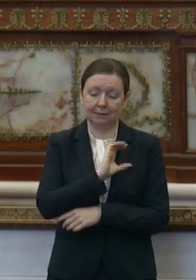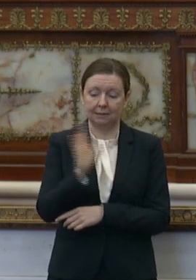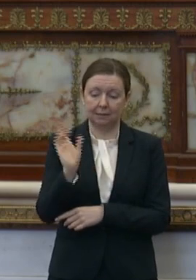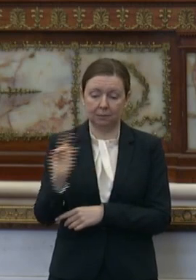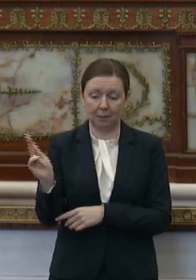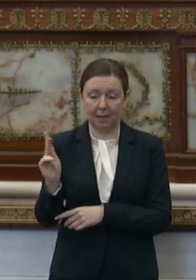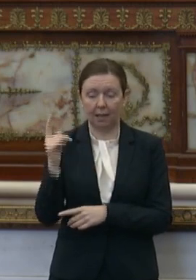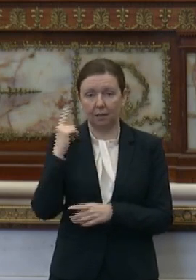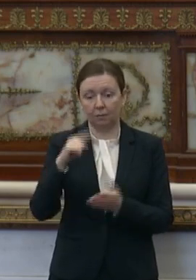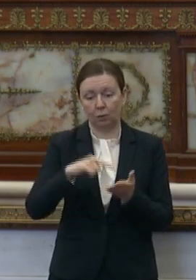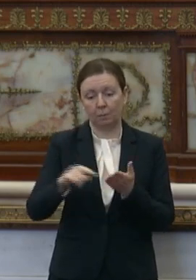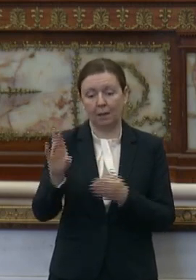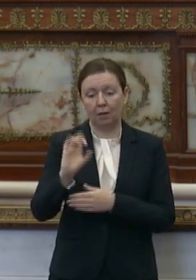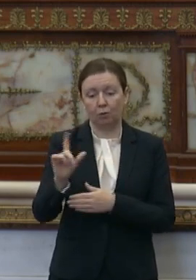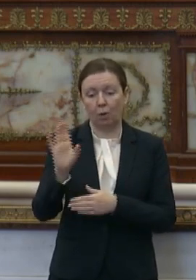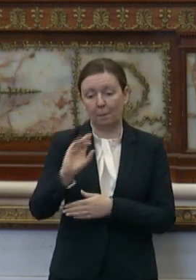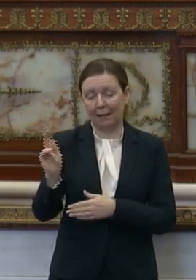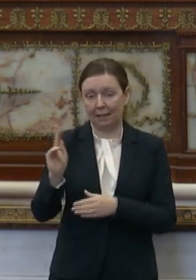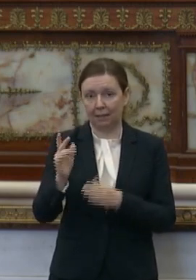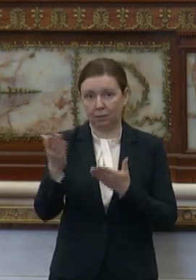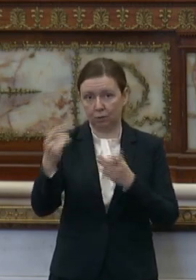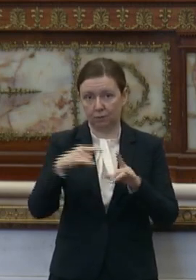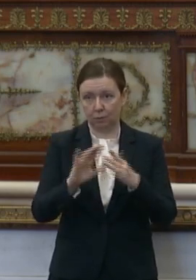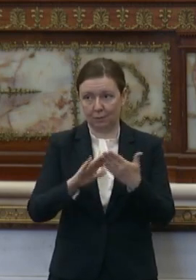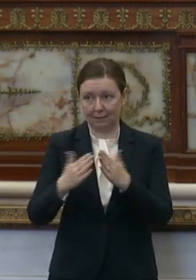of payroll banking services to the city.